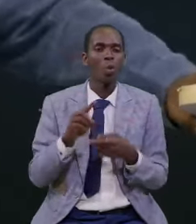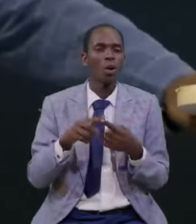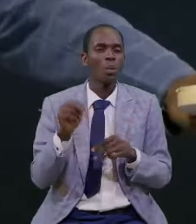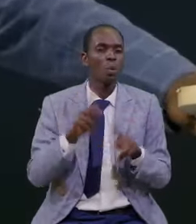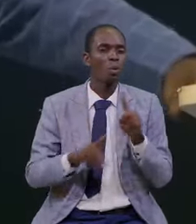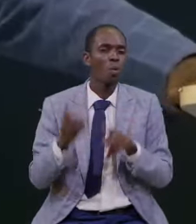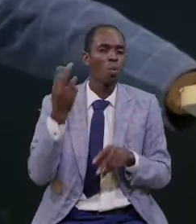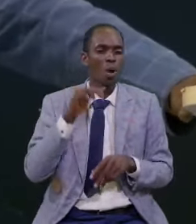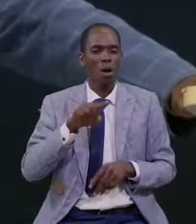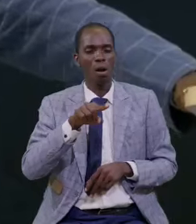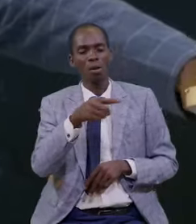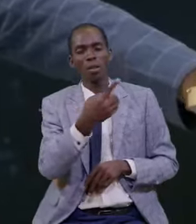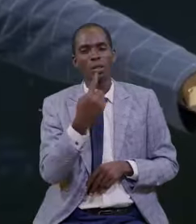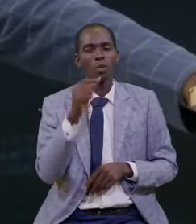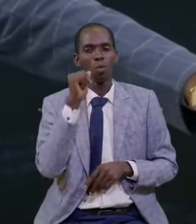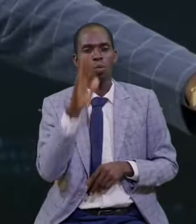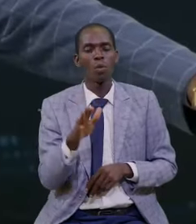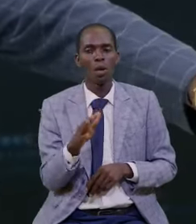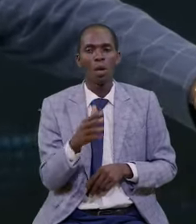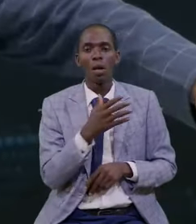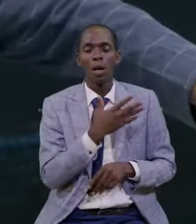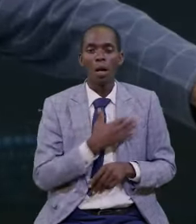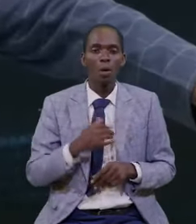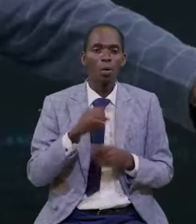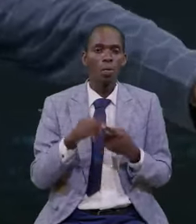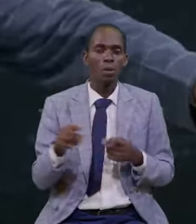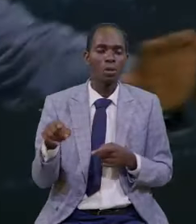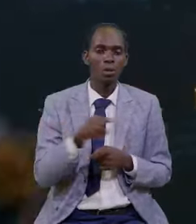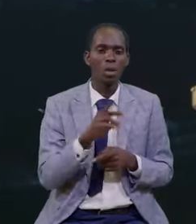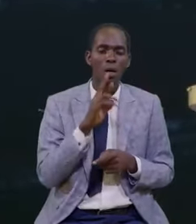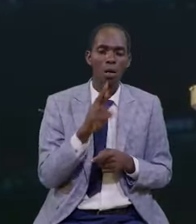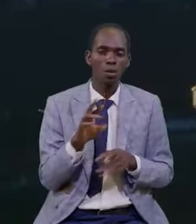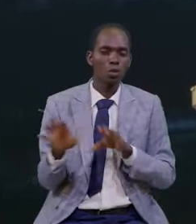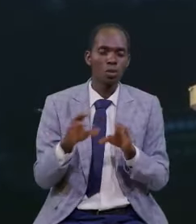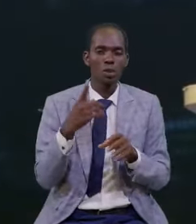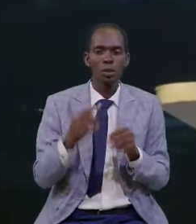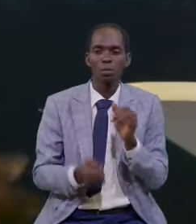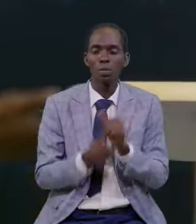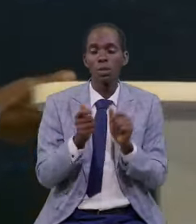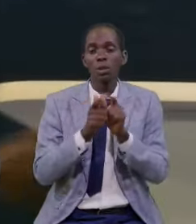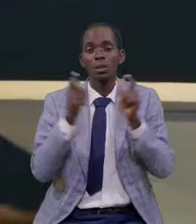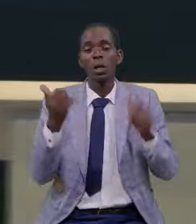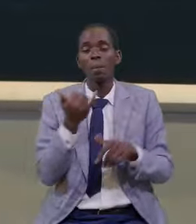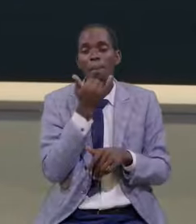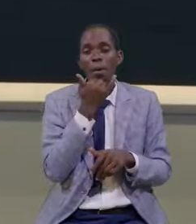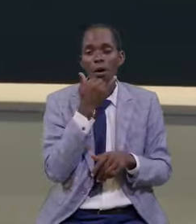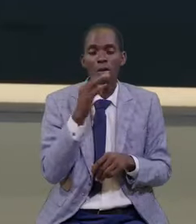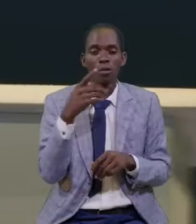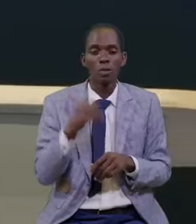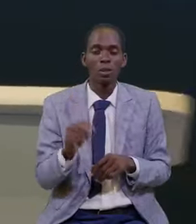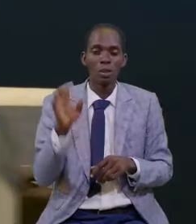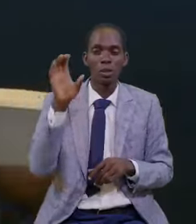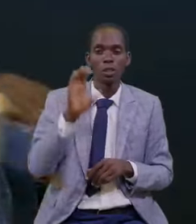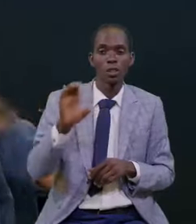going. The greatest mistake of the century would have been for the woman to also